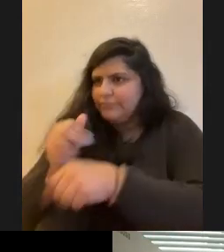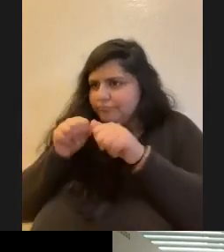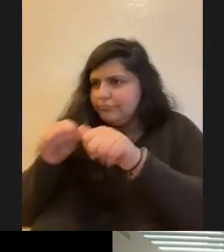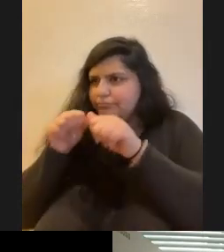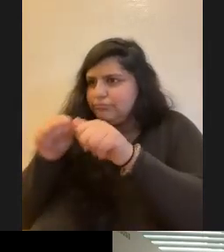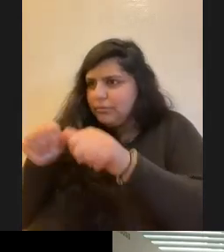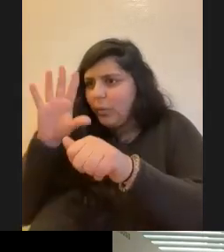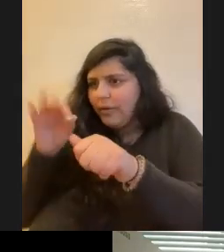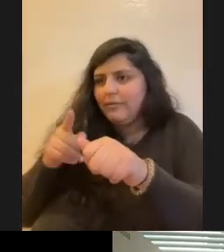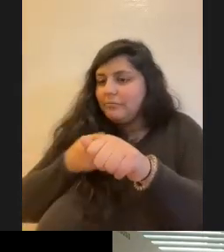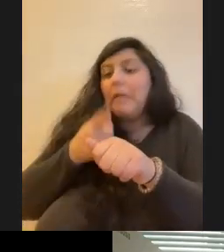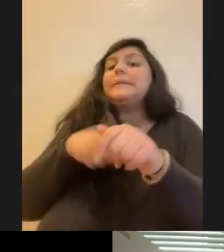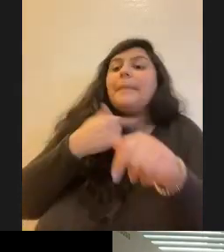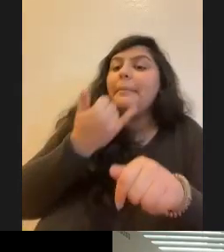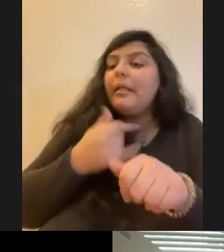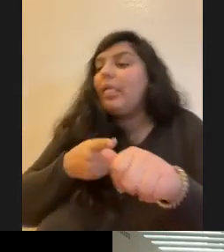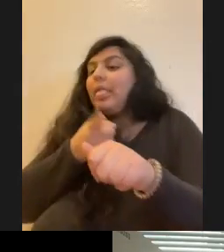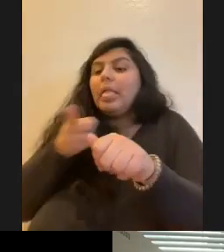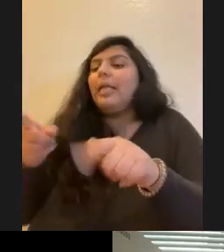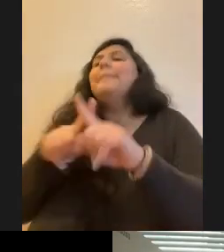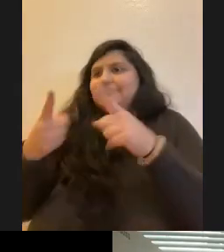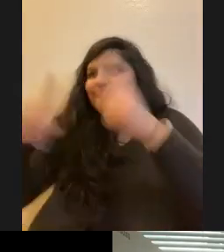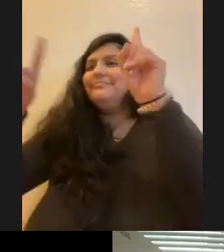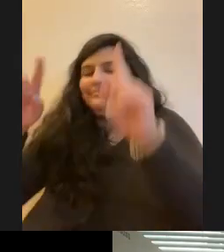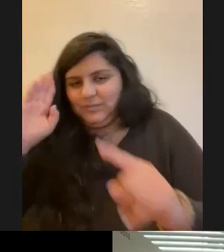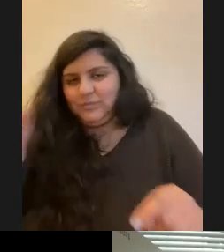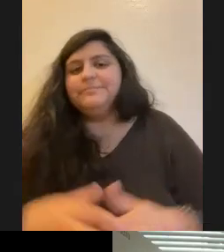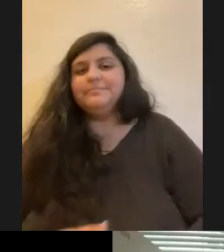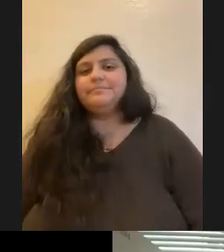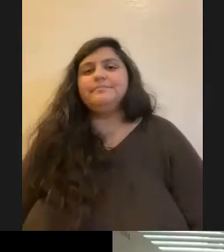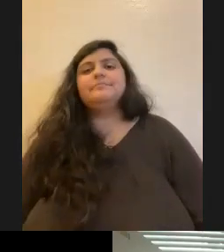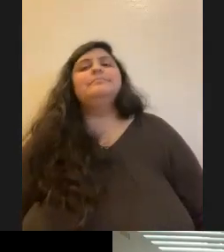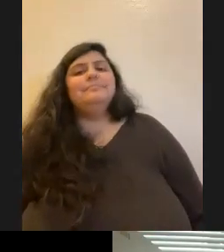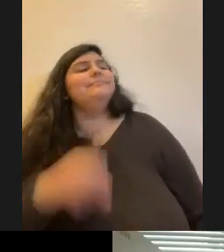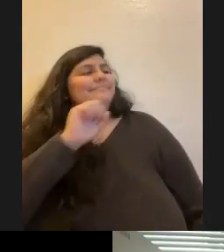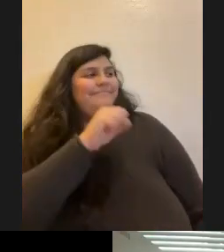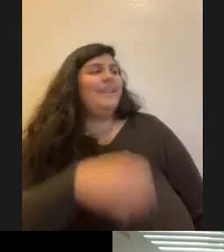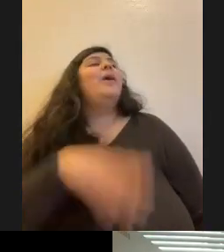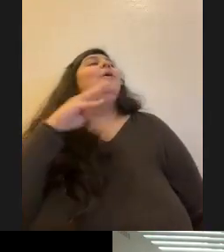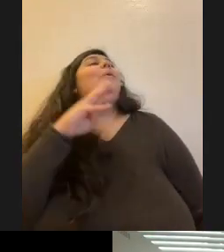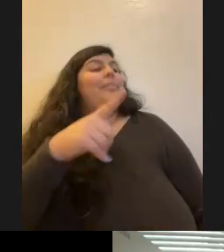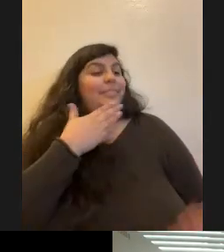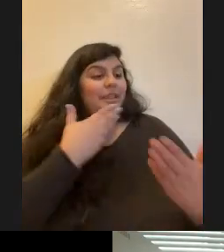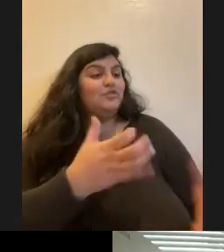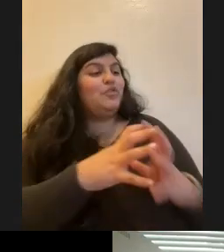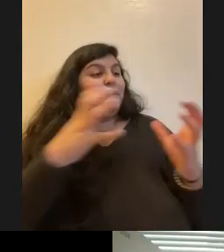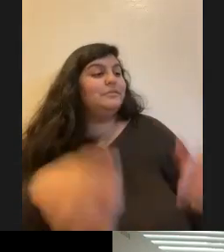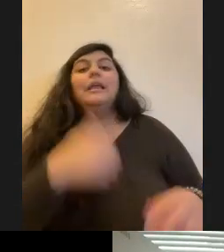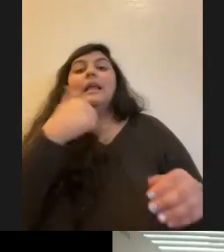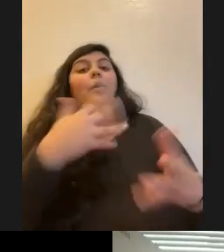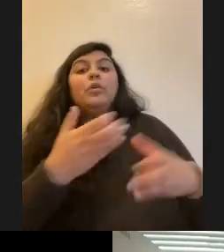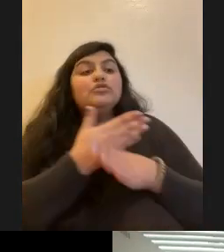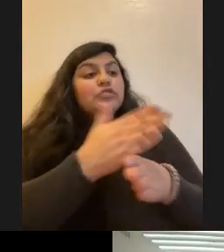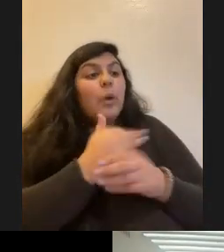how am I the best in my field now? Oh no. Yeah. Just happen. All right. Well, thank you so much. Is there anything else you'd like to share with us? Anything you'd like